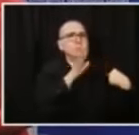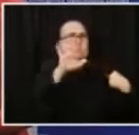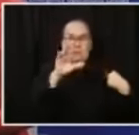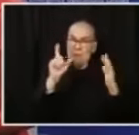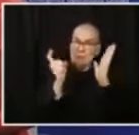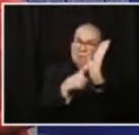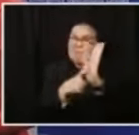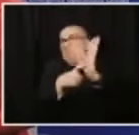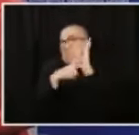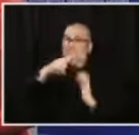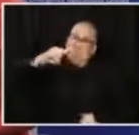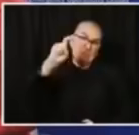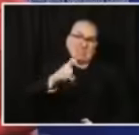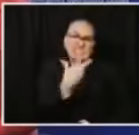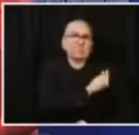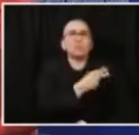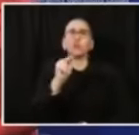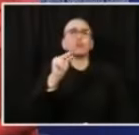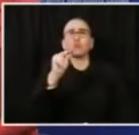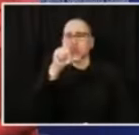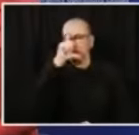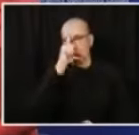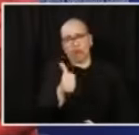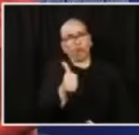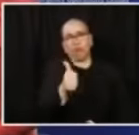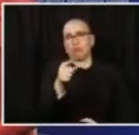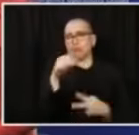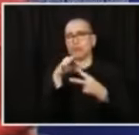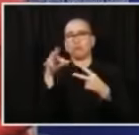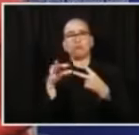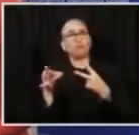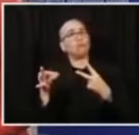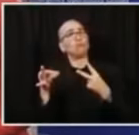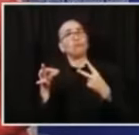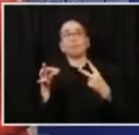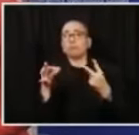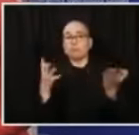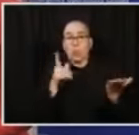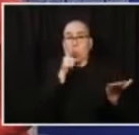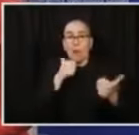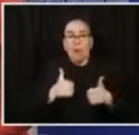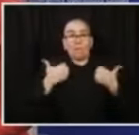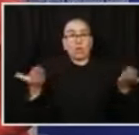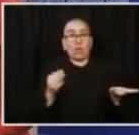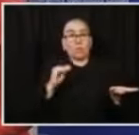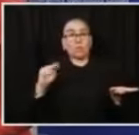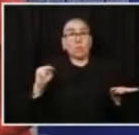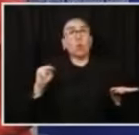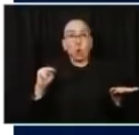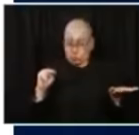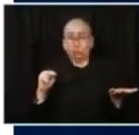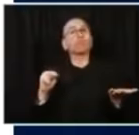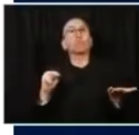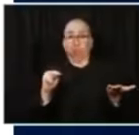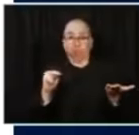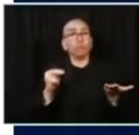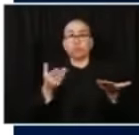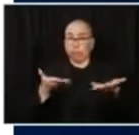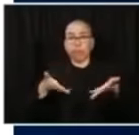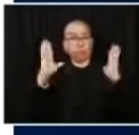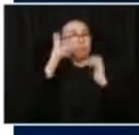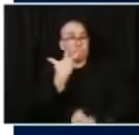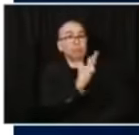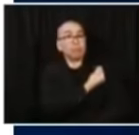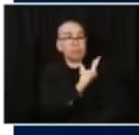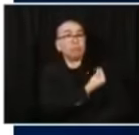Ultimately, all Minnesotans will have the opportunity to be vaccinated. It just won't be right away for everyone. Vaccine will be rolled